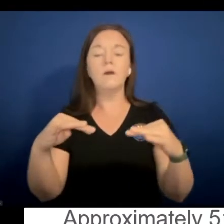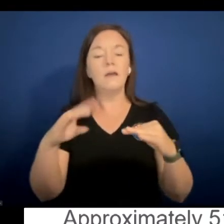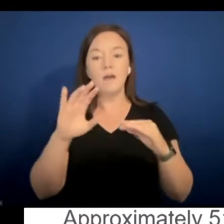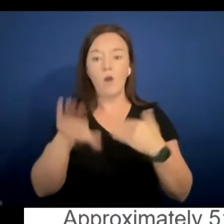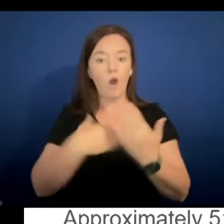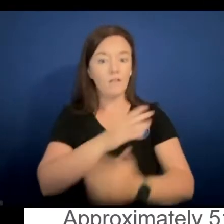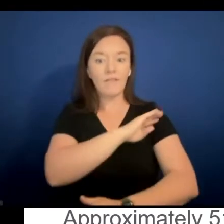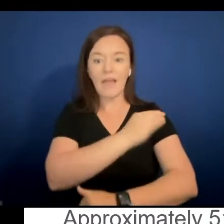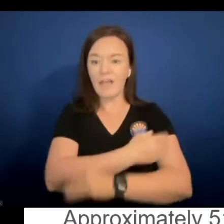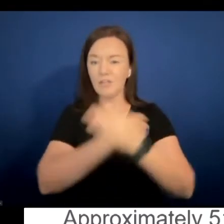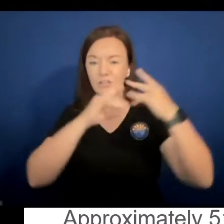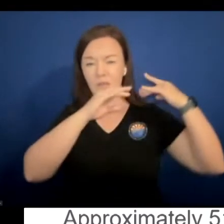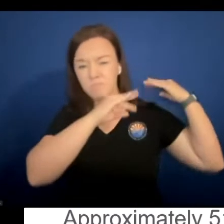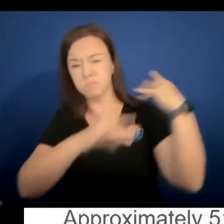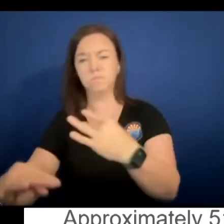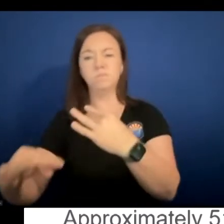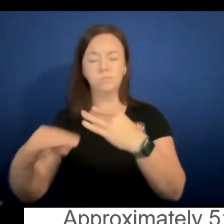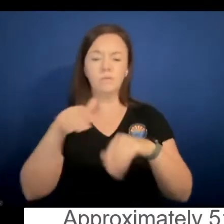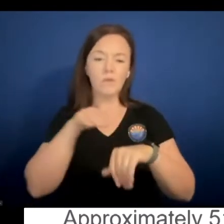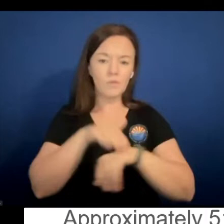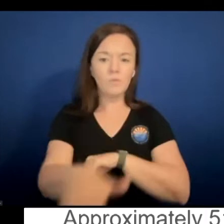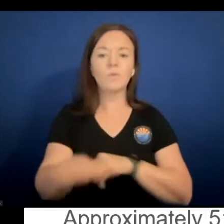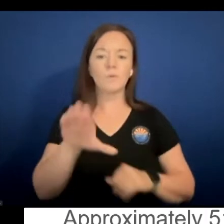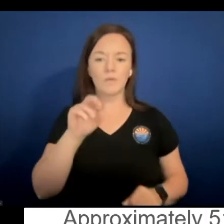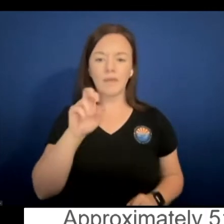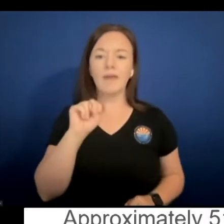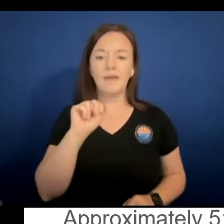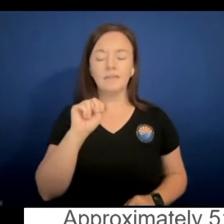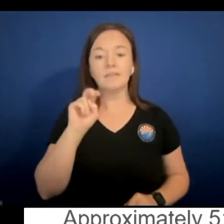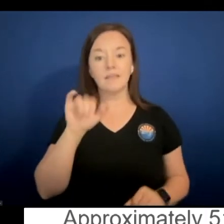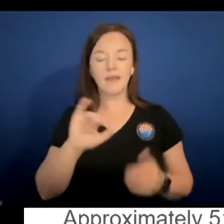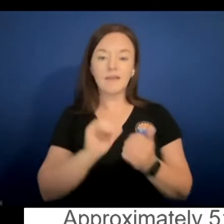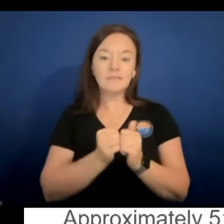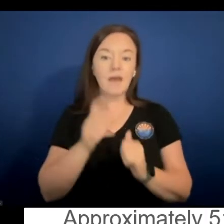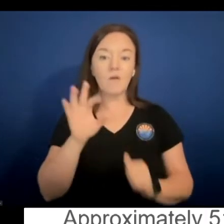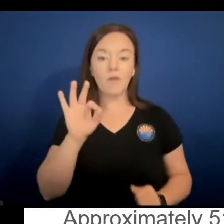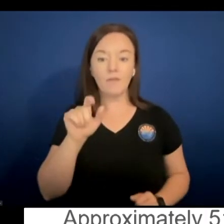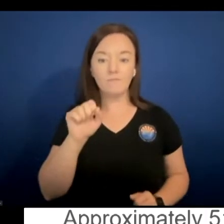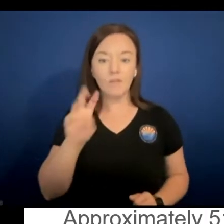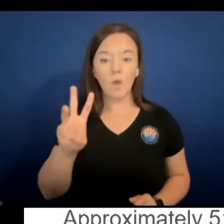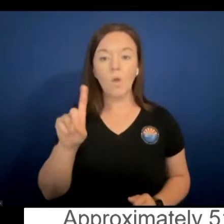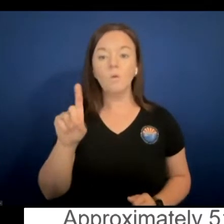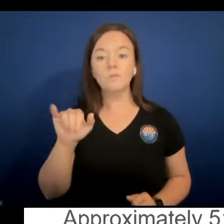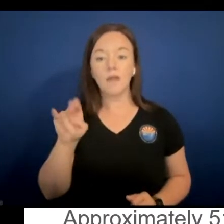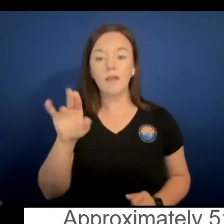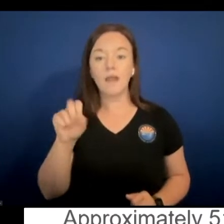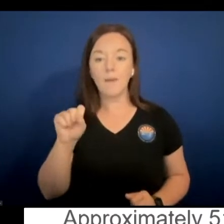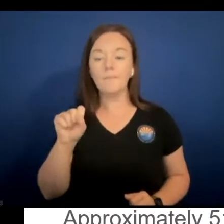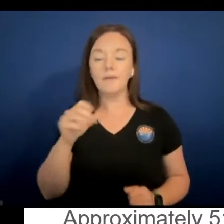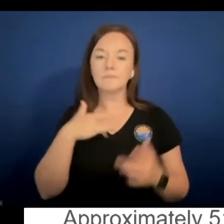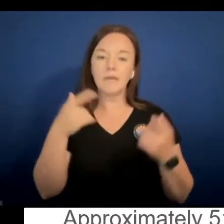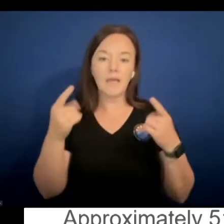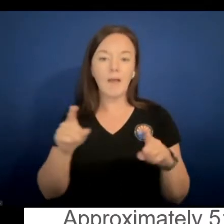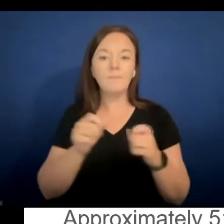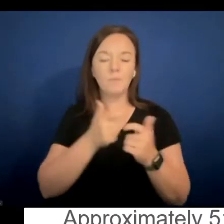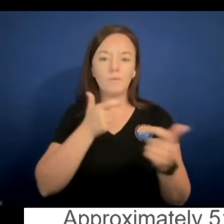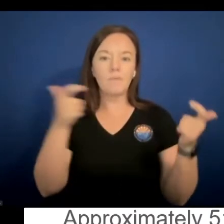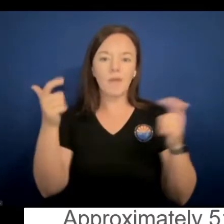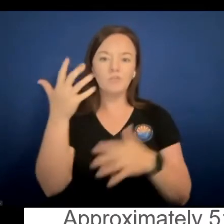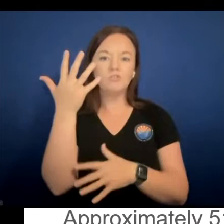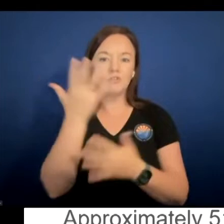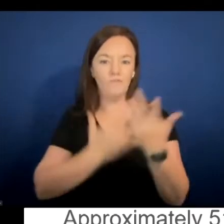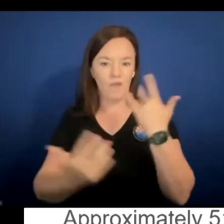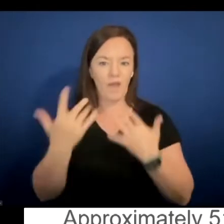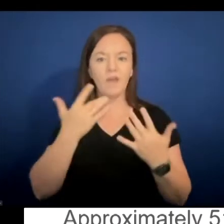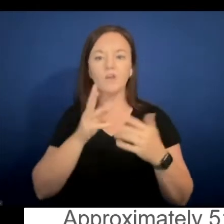canyon. And that's just how the flow dynamics happen in these major wildfire, post-wildfire